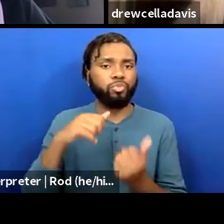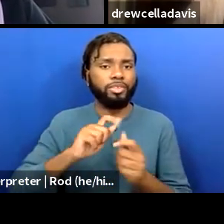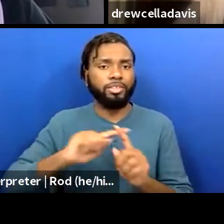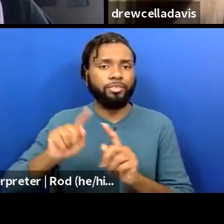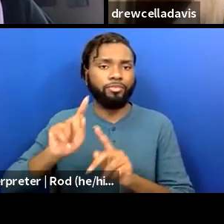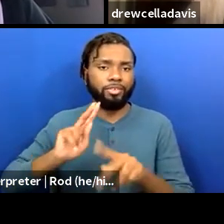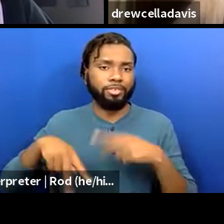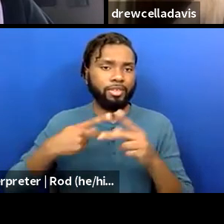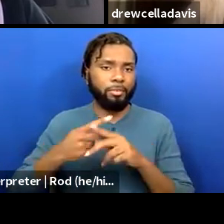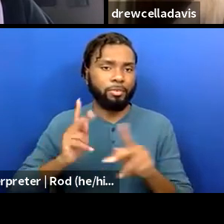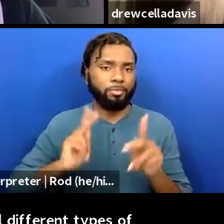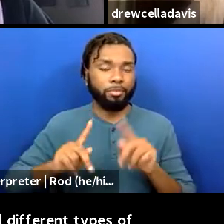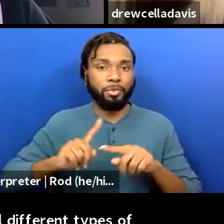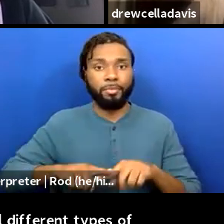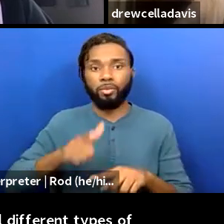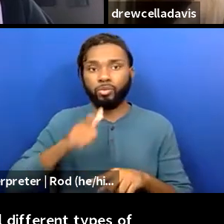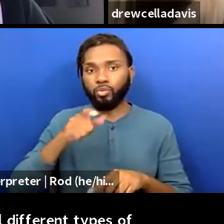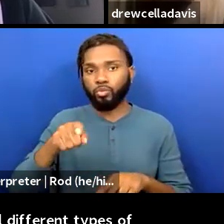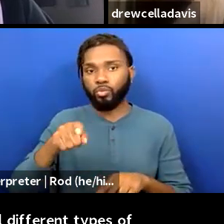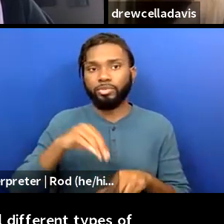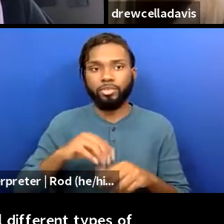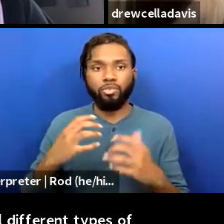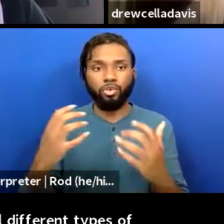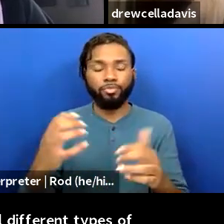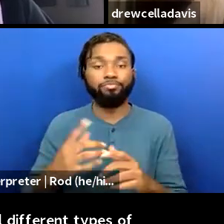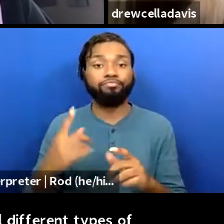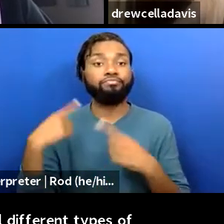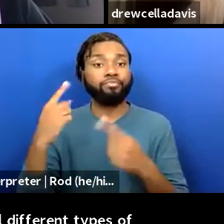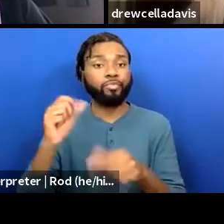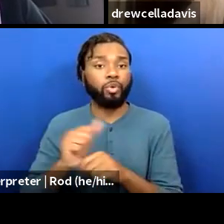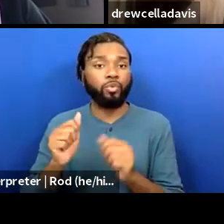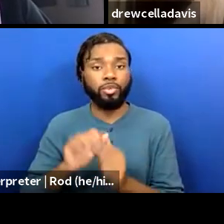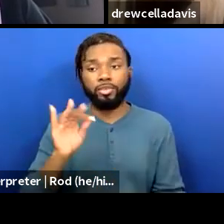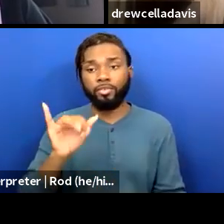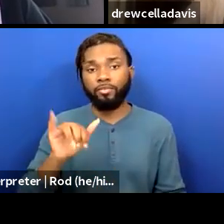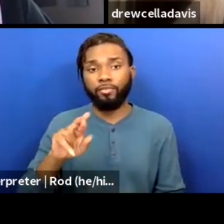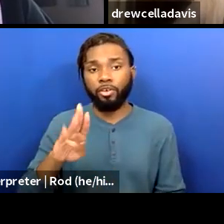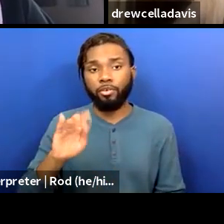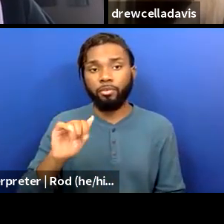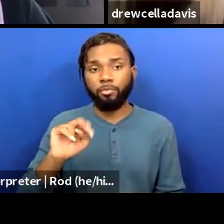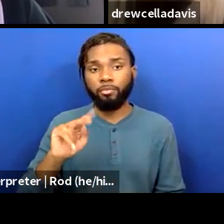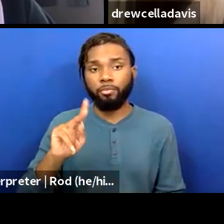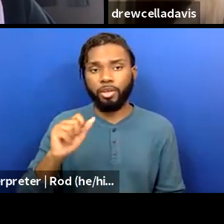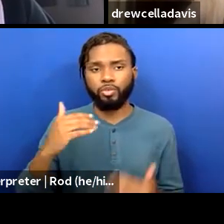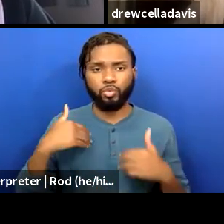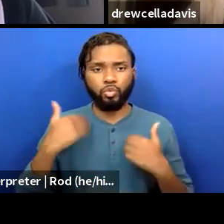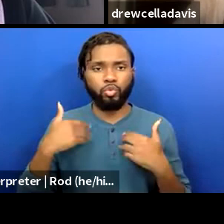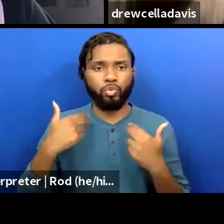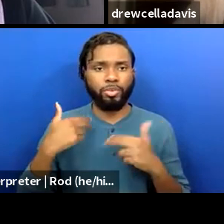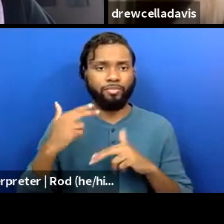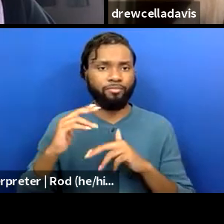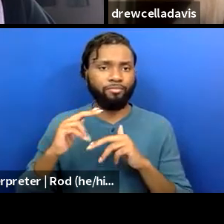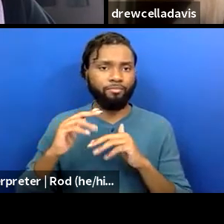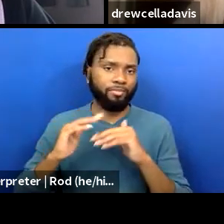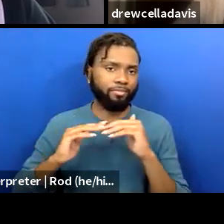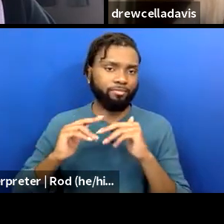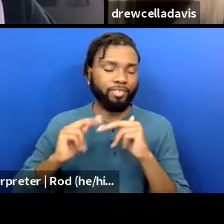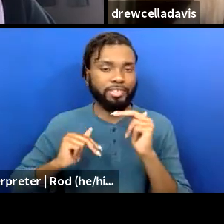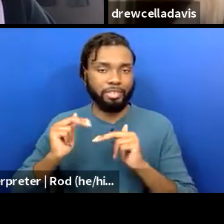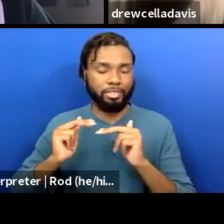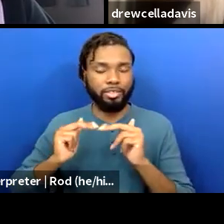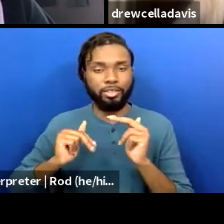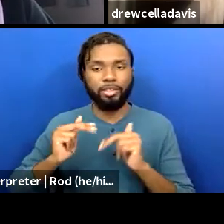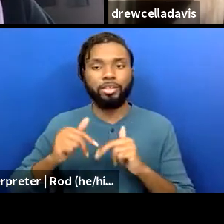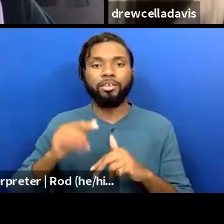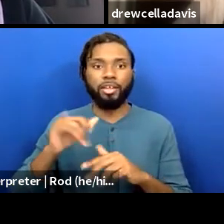audience. We've been doing a lot of work with the Fairbanks Youth Facility. That is up until the pandemic, like most